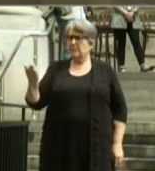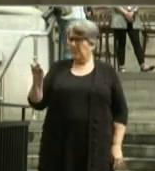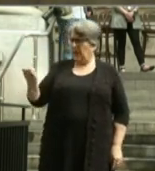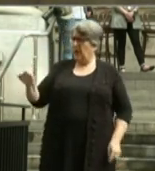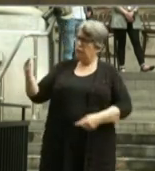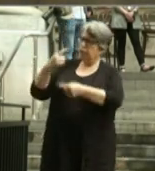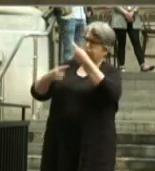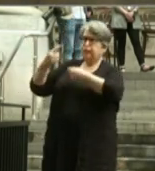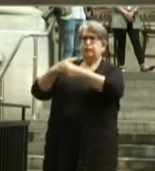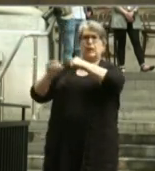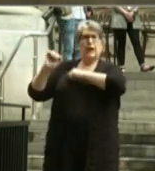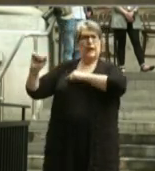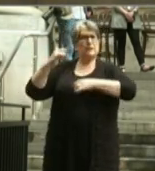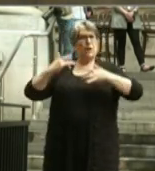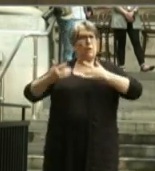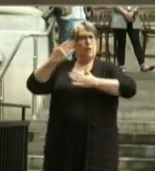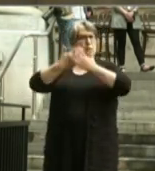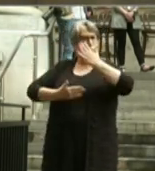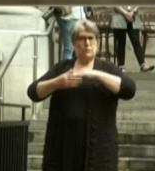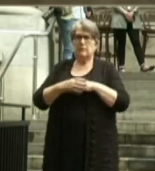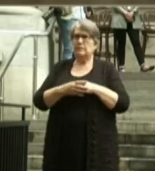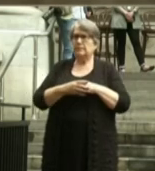who was sharing me his life story.